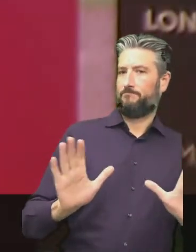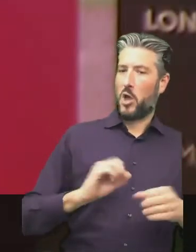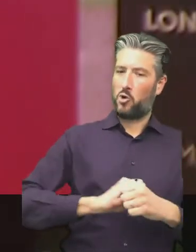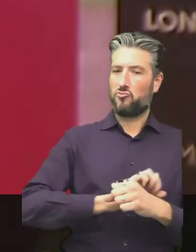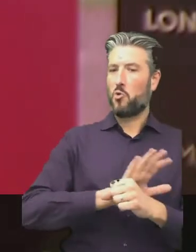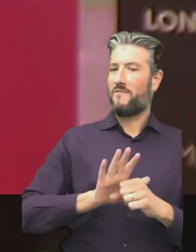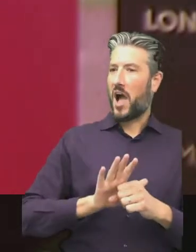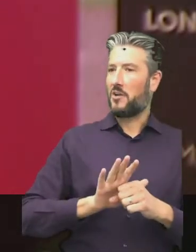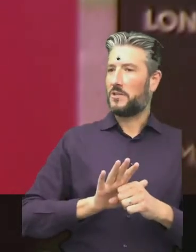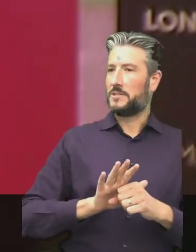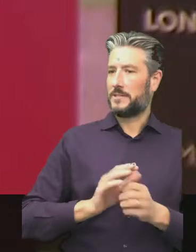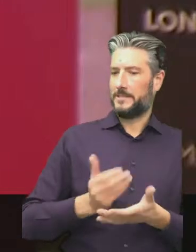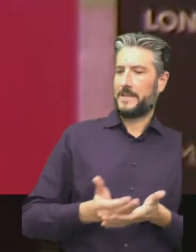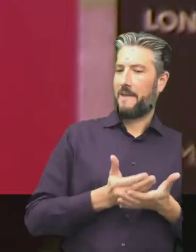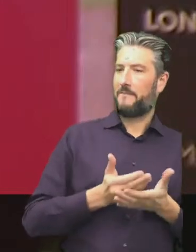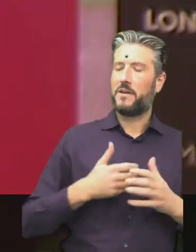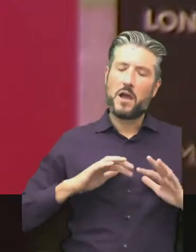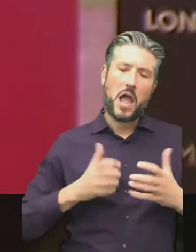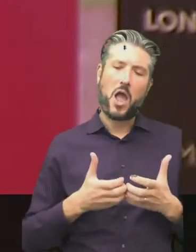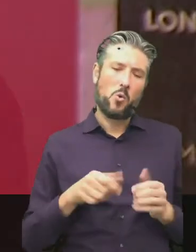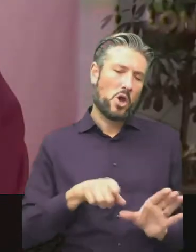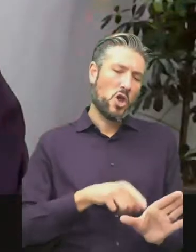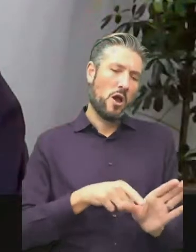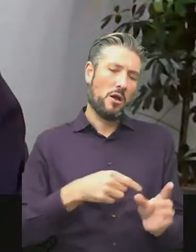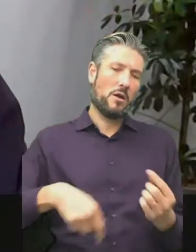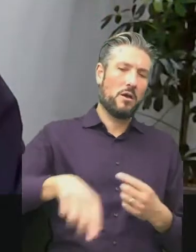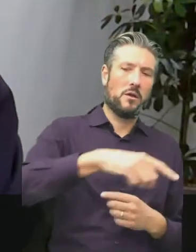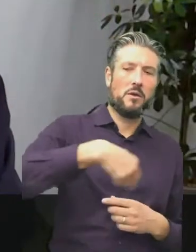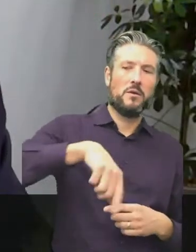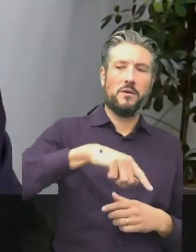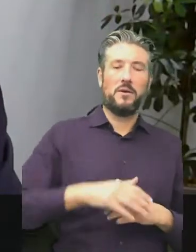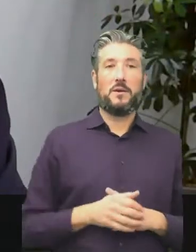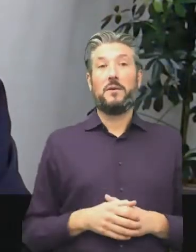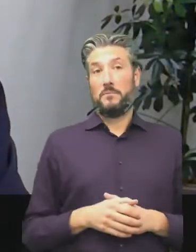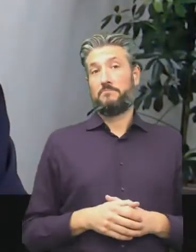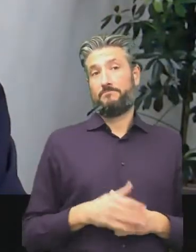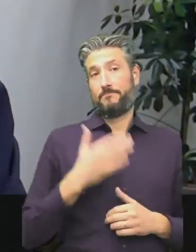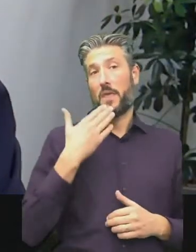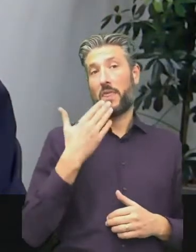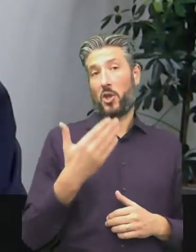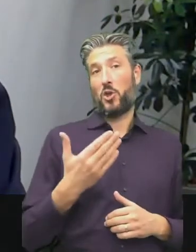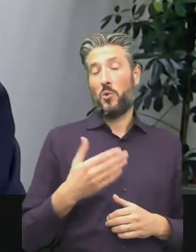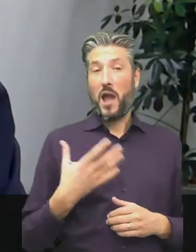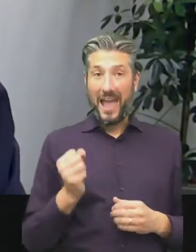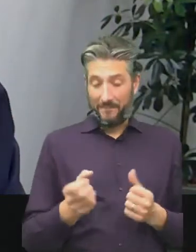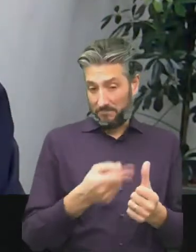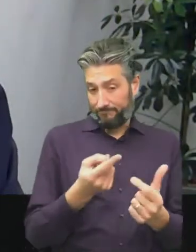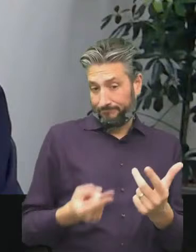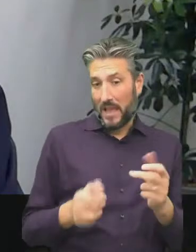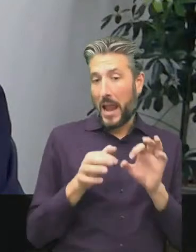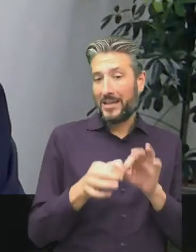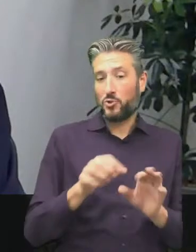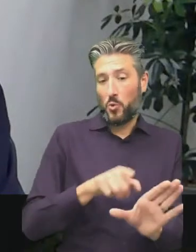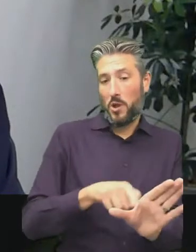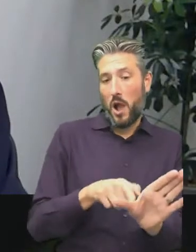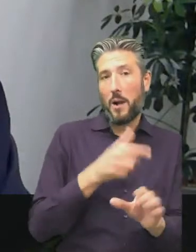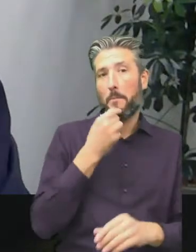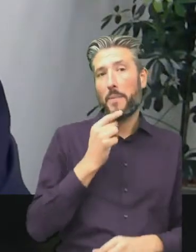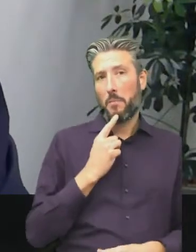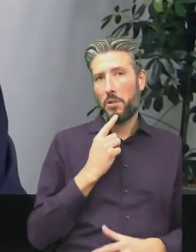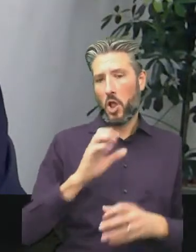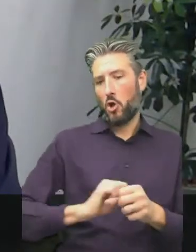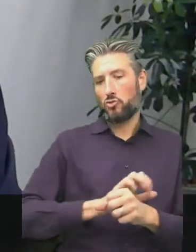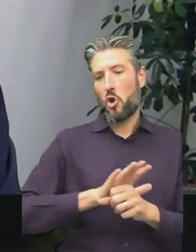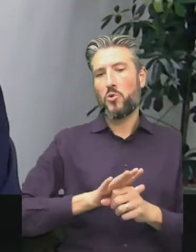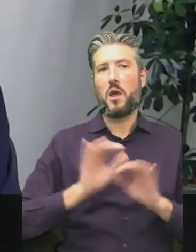Mr. Mayor. Thank you very much for your question. So a number of things in relation to young people and coronavirus. I think actually